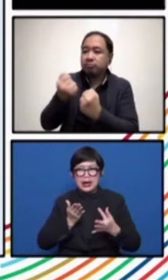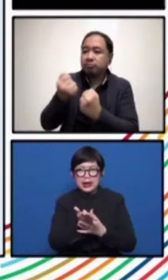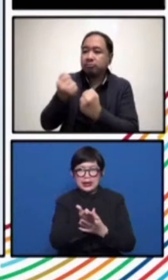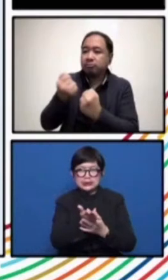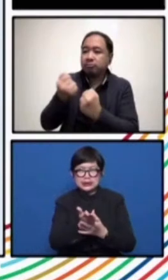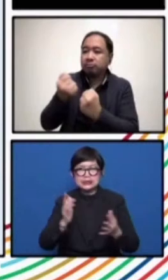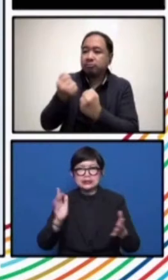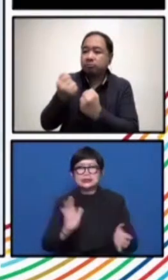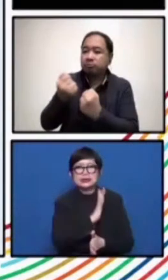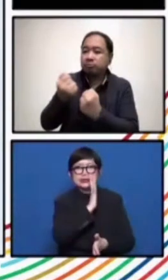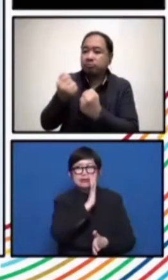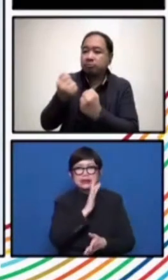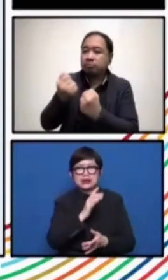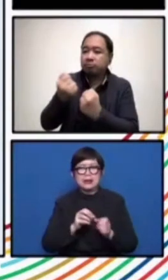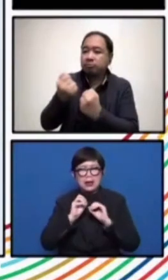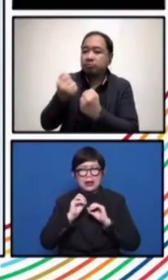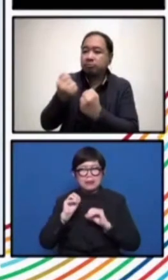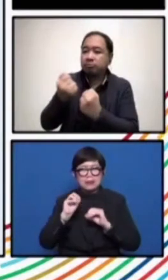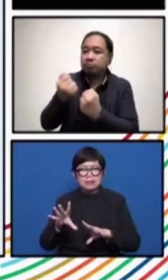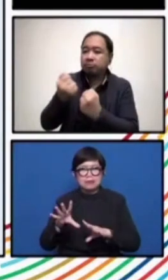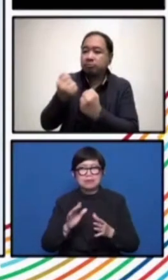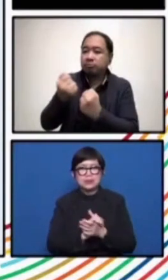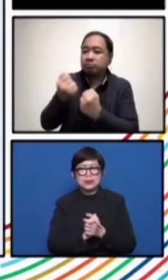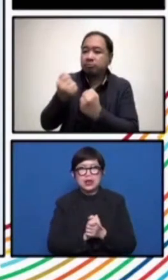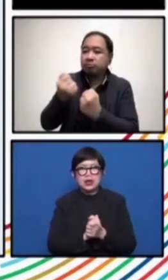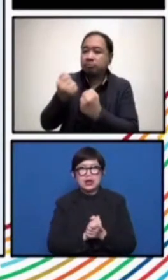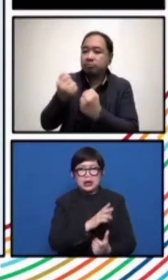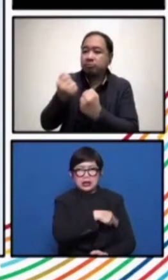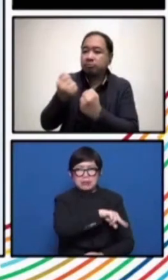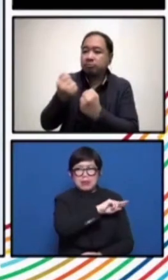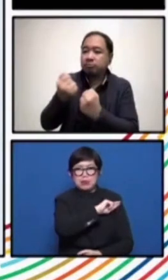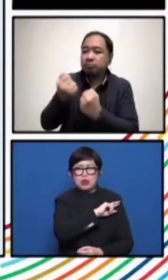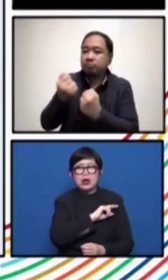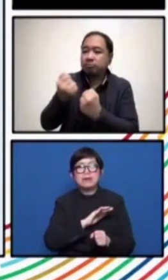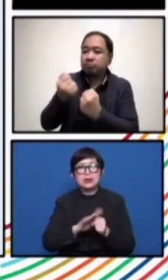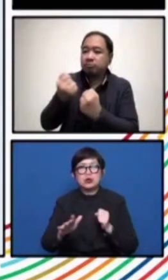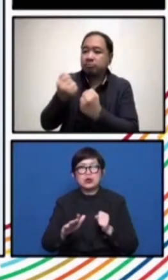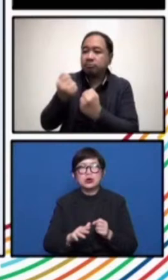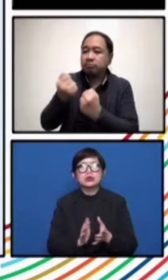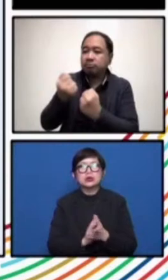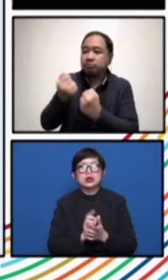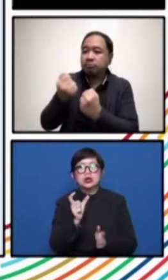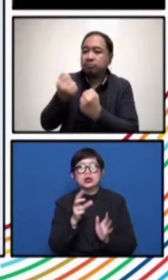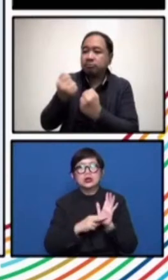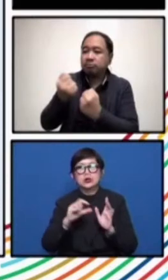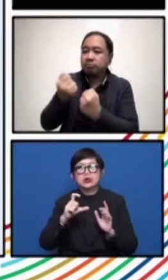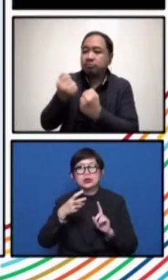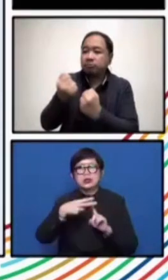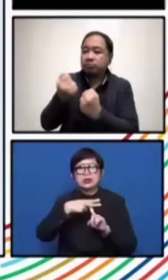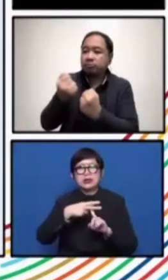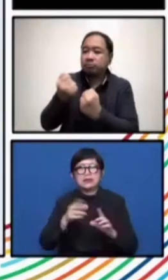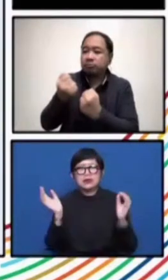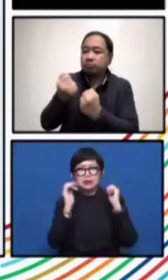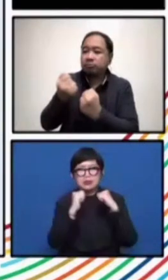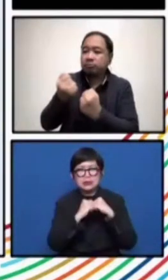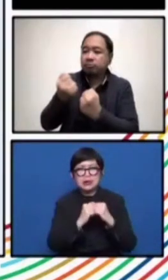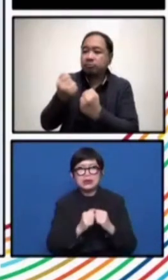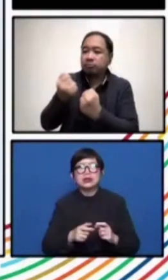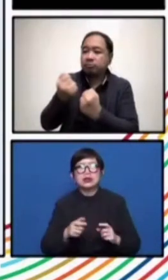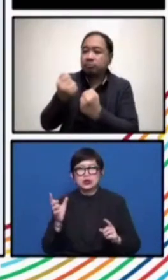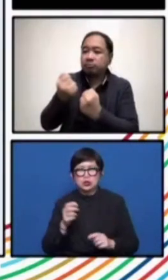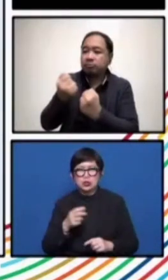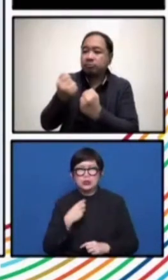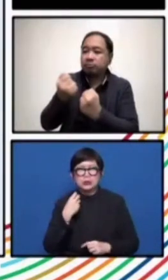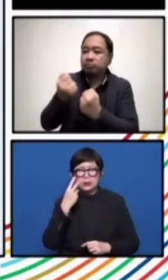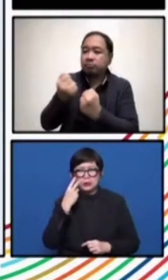commits to the ambitious aims and the Bold Vision described in the document and to working with its Partners in this endeavor